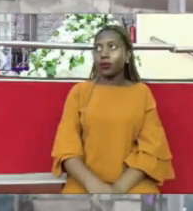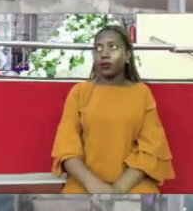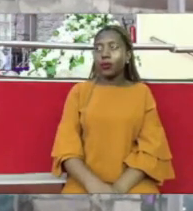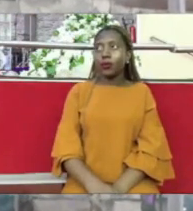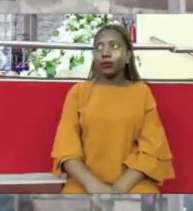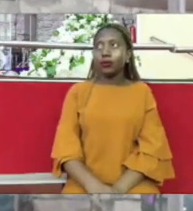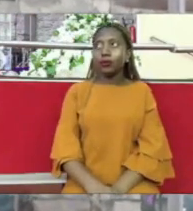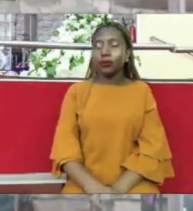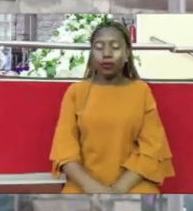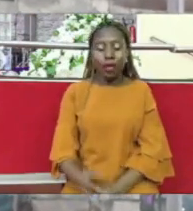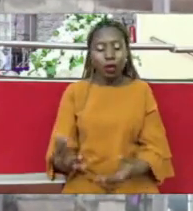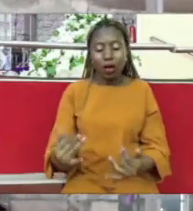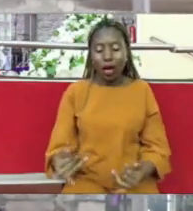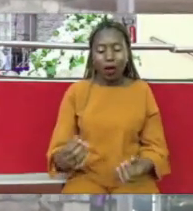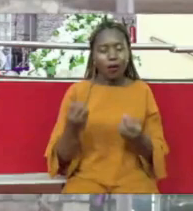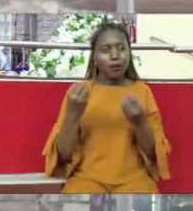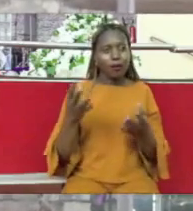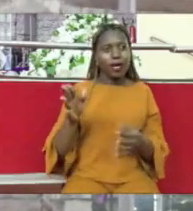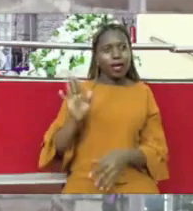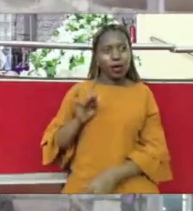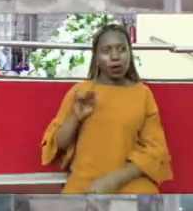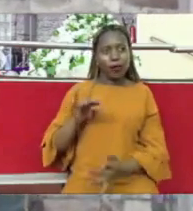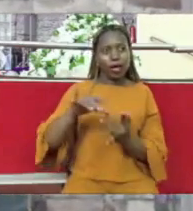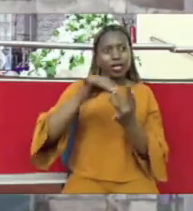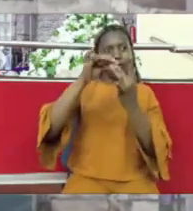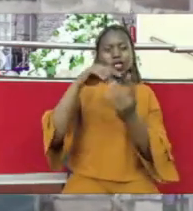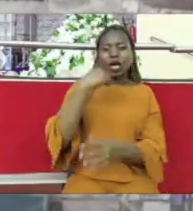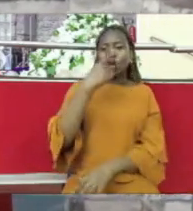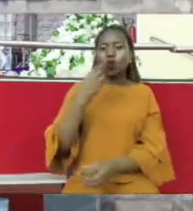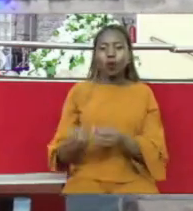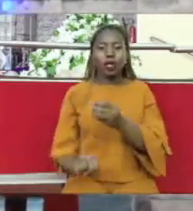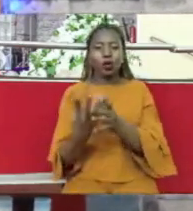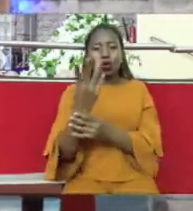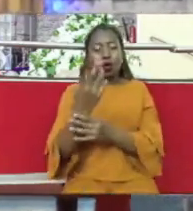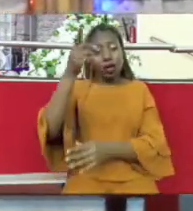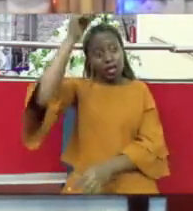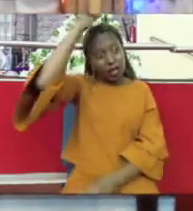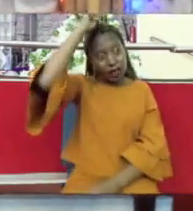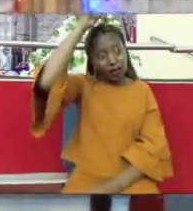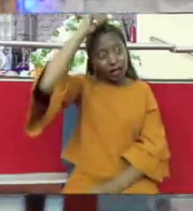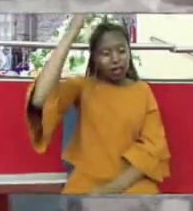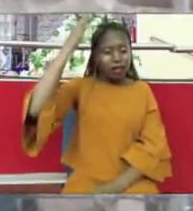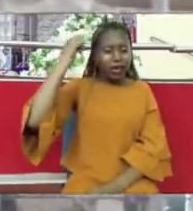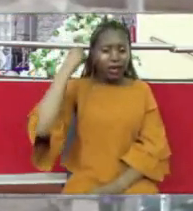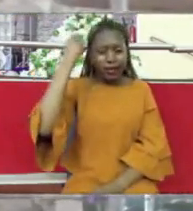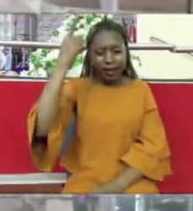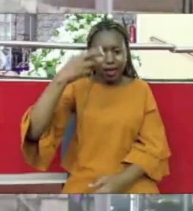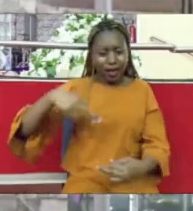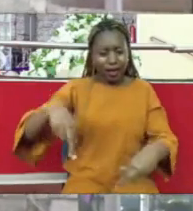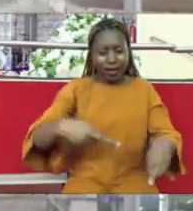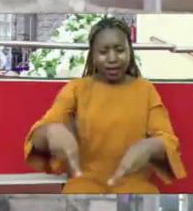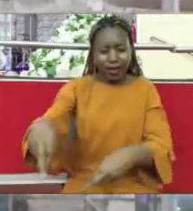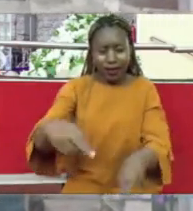ndoo. Now most women here know, especially those who have grown up country, who know the aspects of the rivers and the wells. People